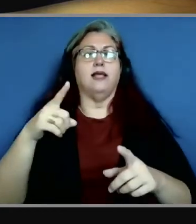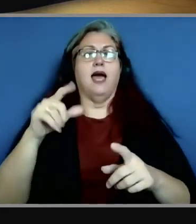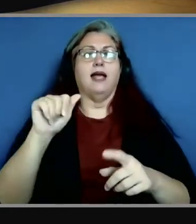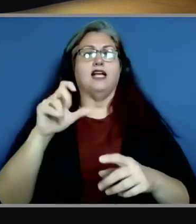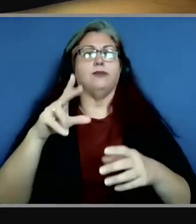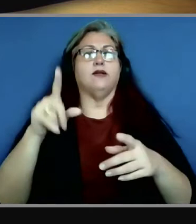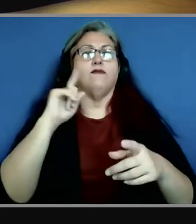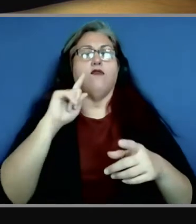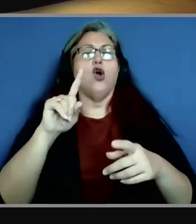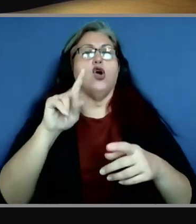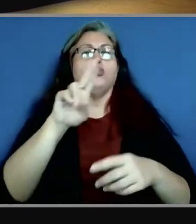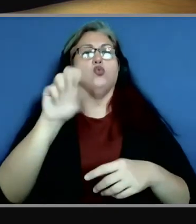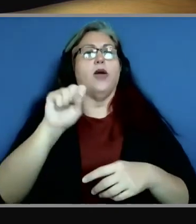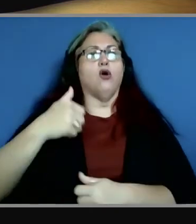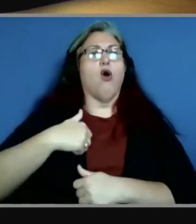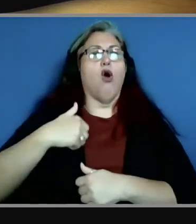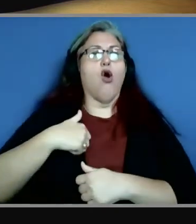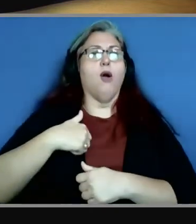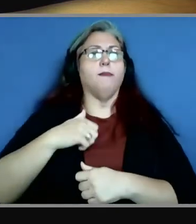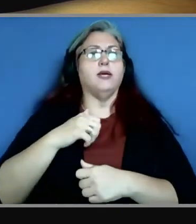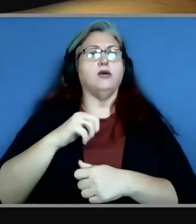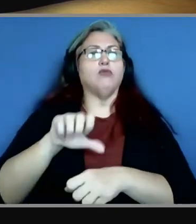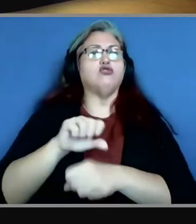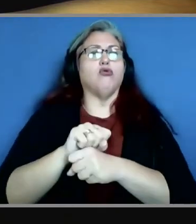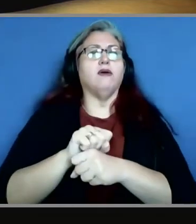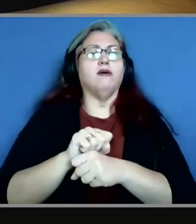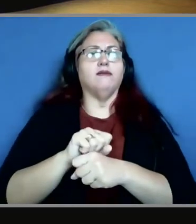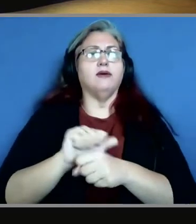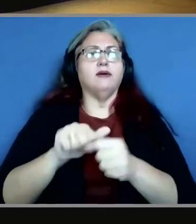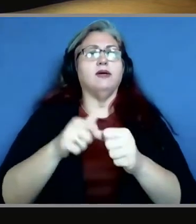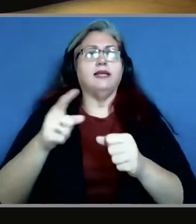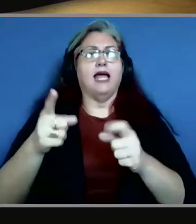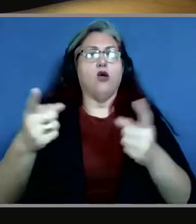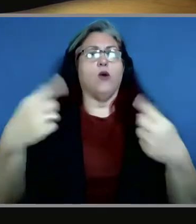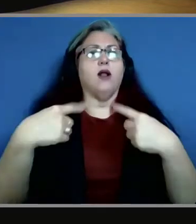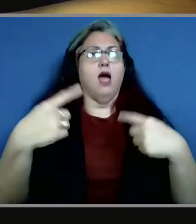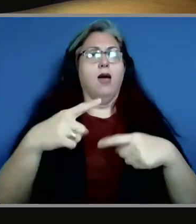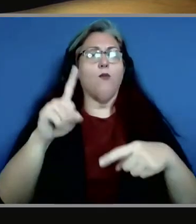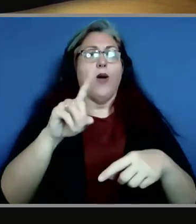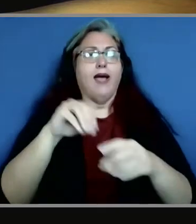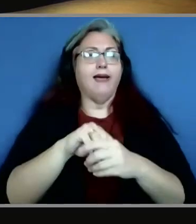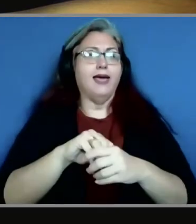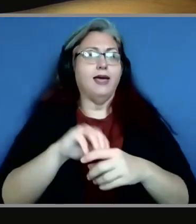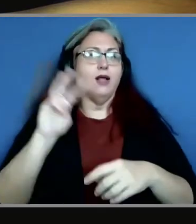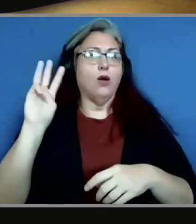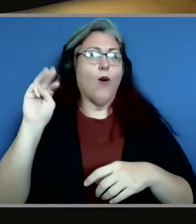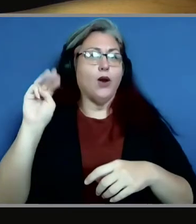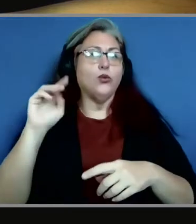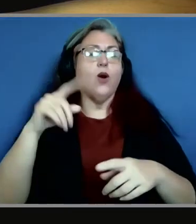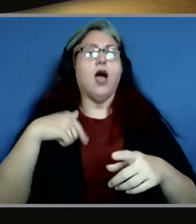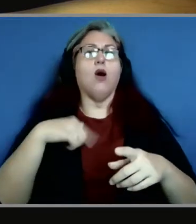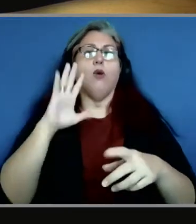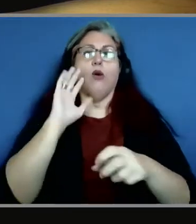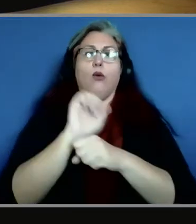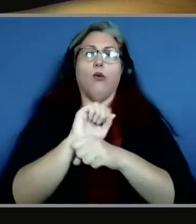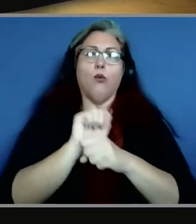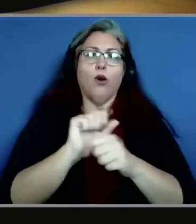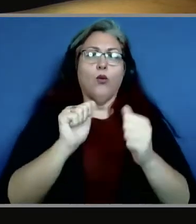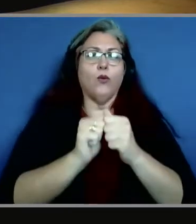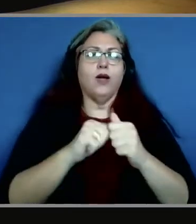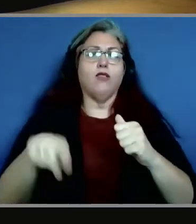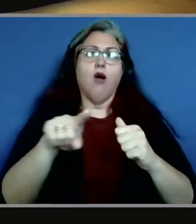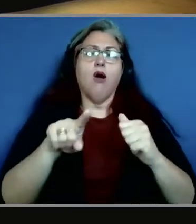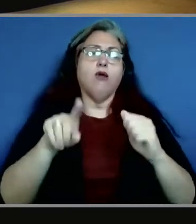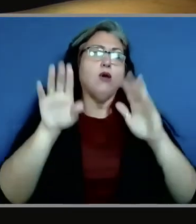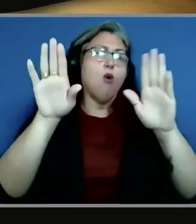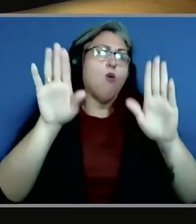Army Reserve. And they used to come into the Army Reserve unit in Wailuku, and I would work with all the wonderful workers